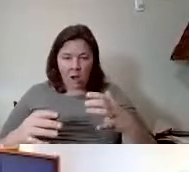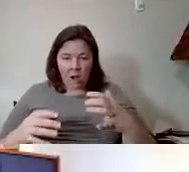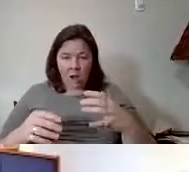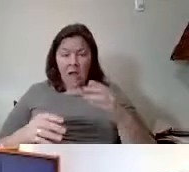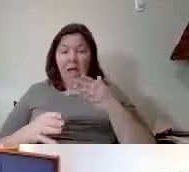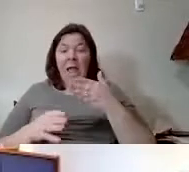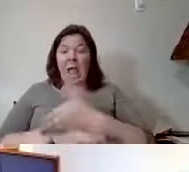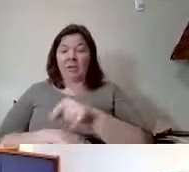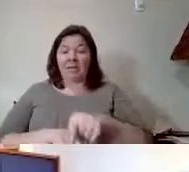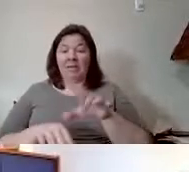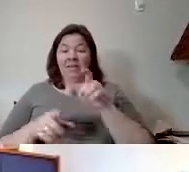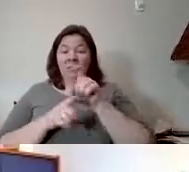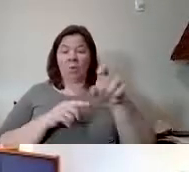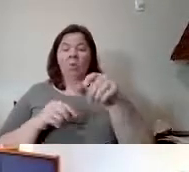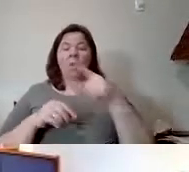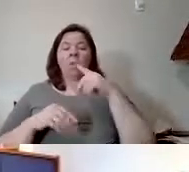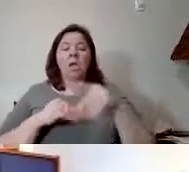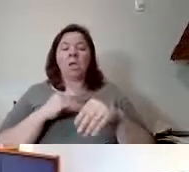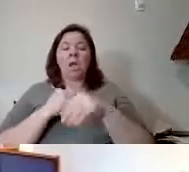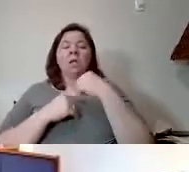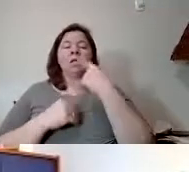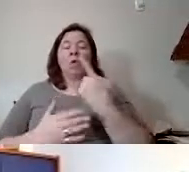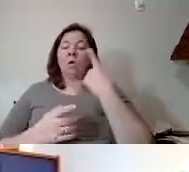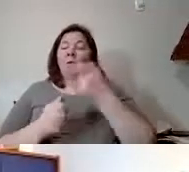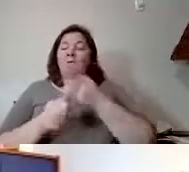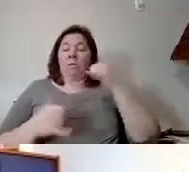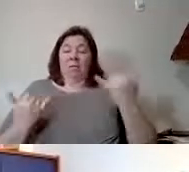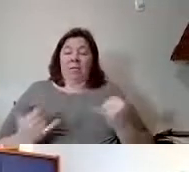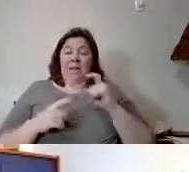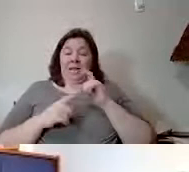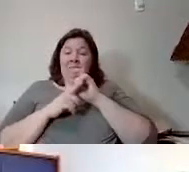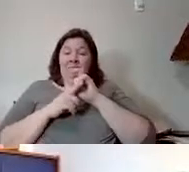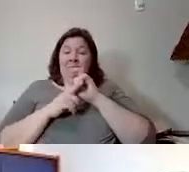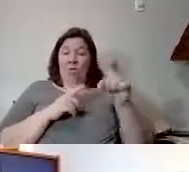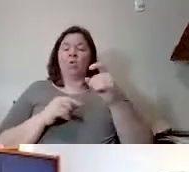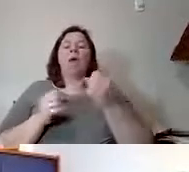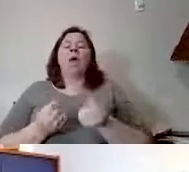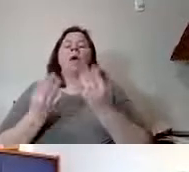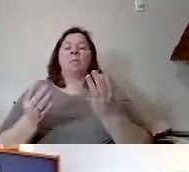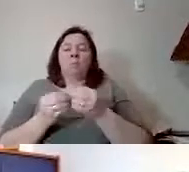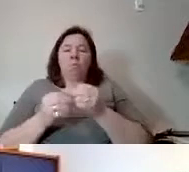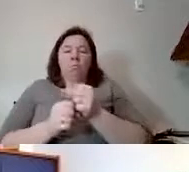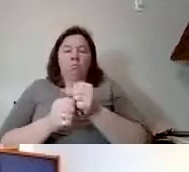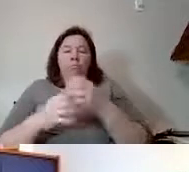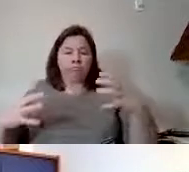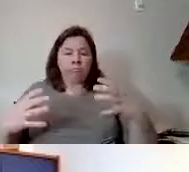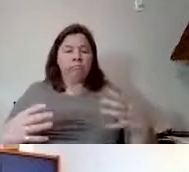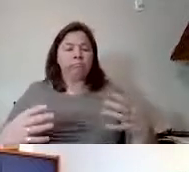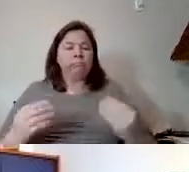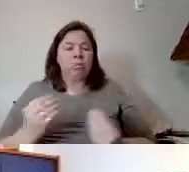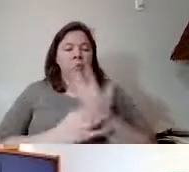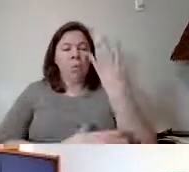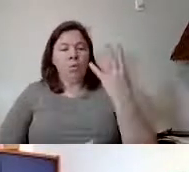how much we've grown, just today's call. Look forward to that. It's fantastic. It's really, wow, it's